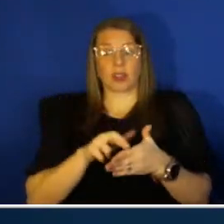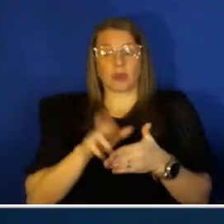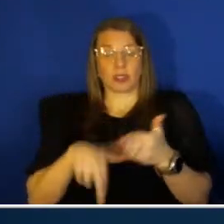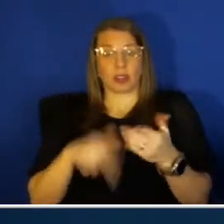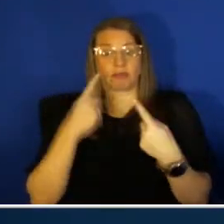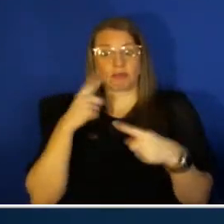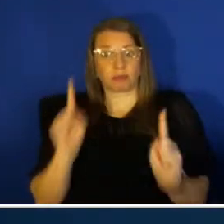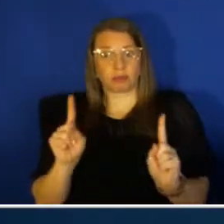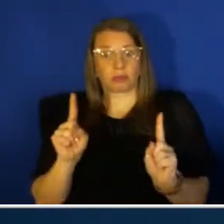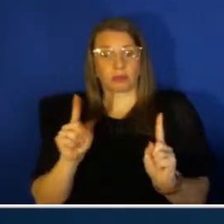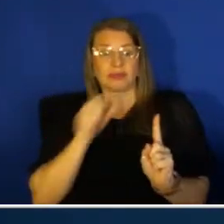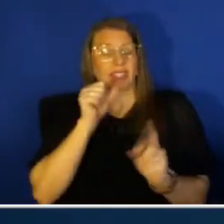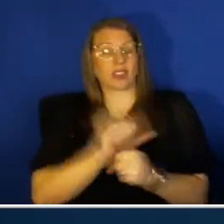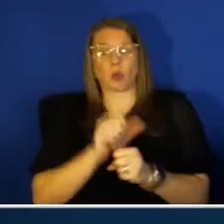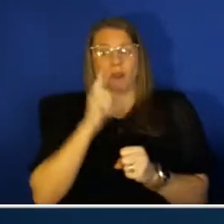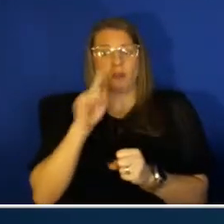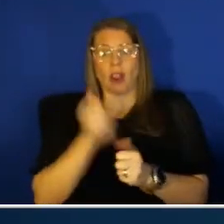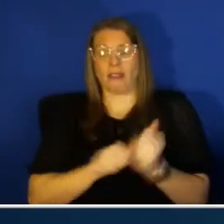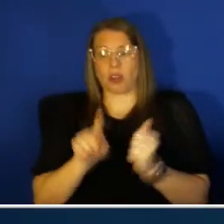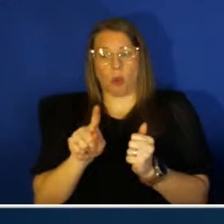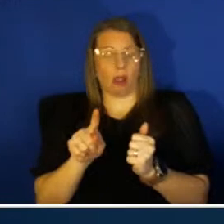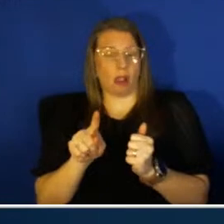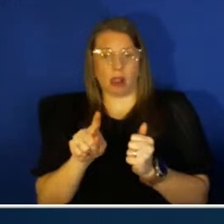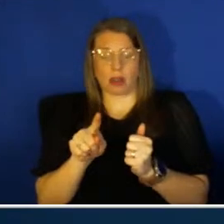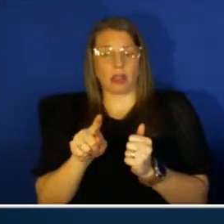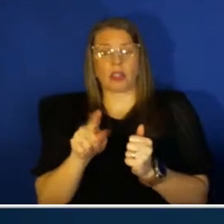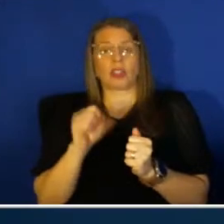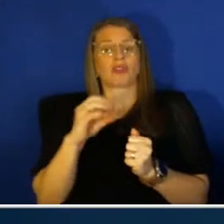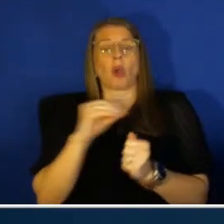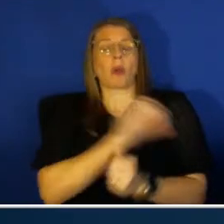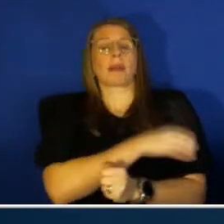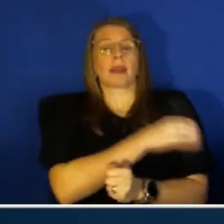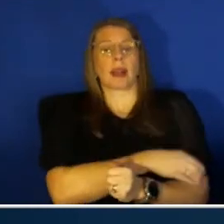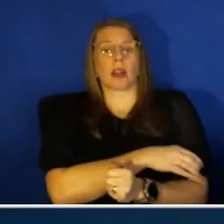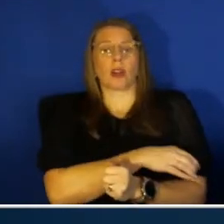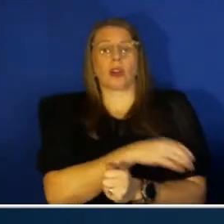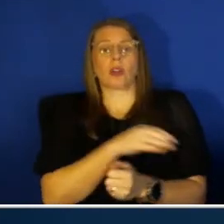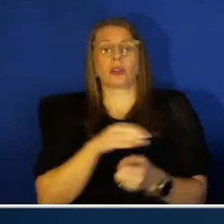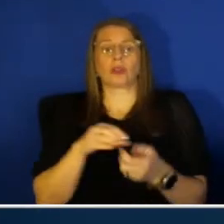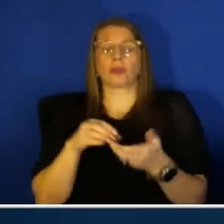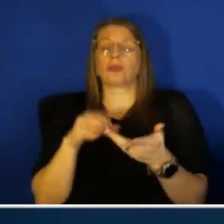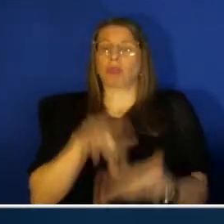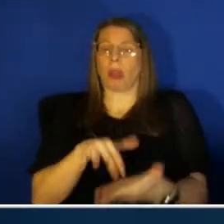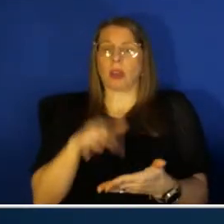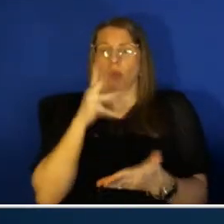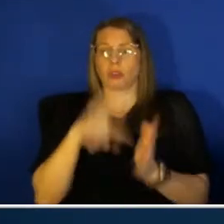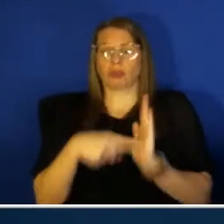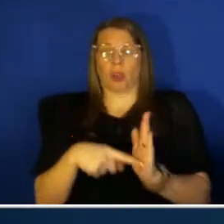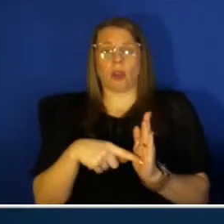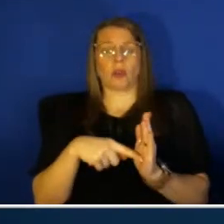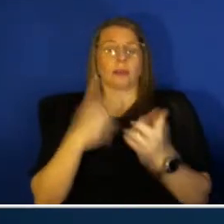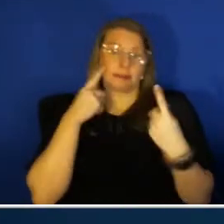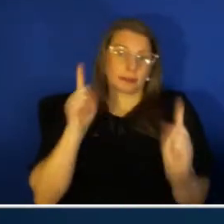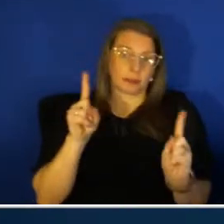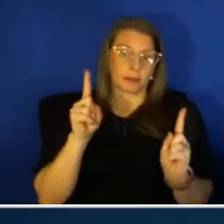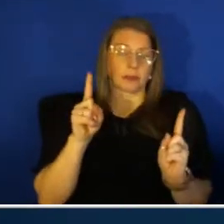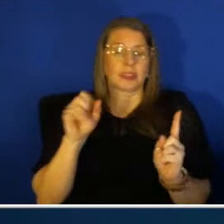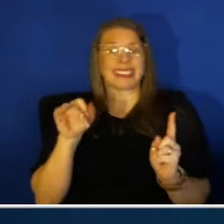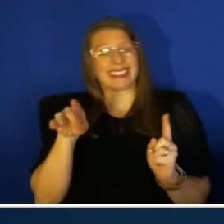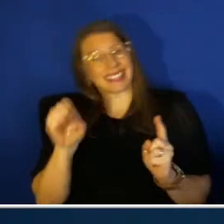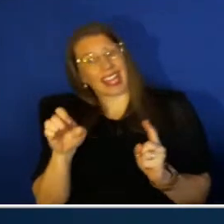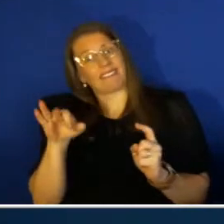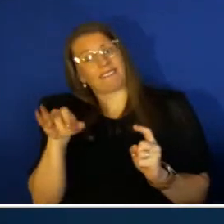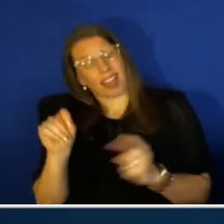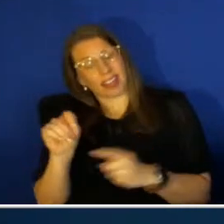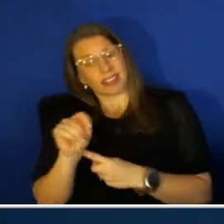it really work for everybody? And so clinical trials often report if the cancer treatment works, what kind of side effects it causes. But if